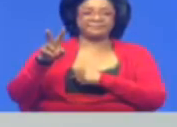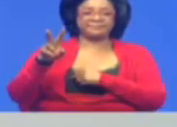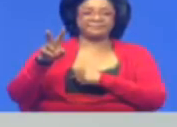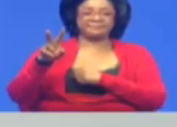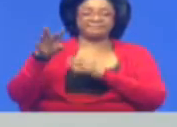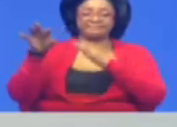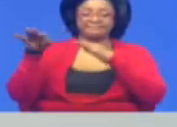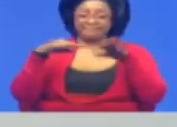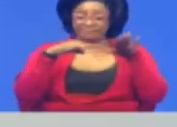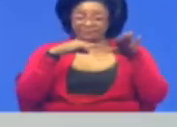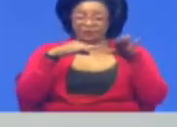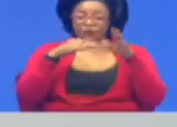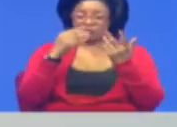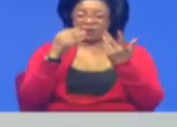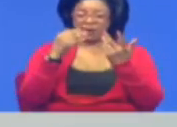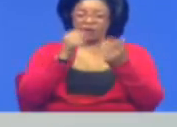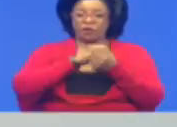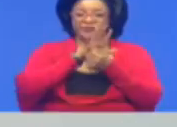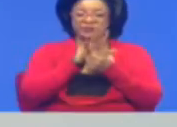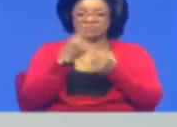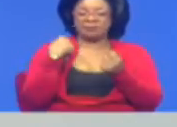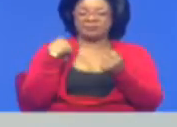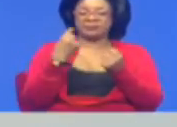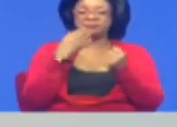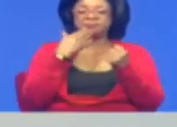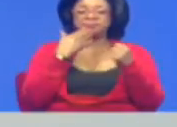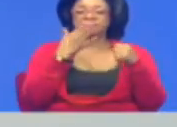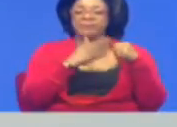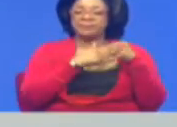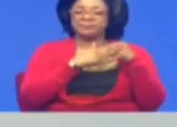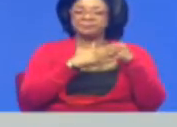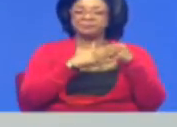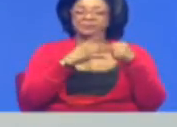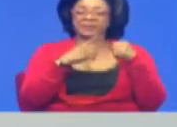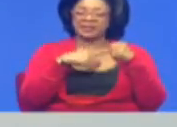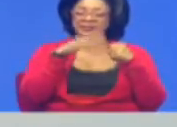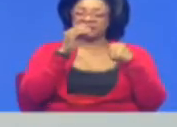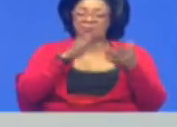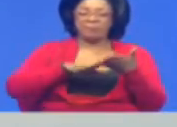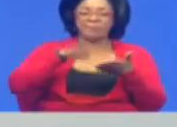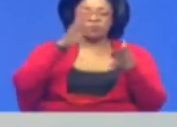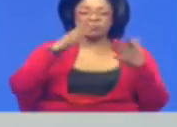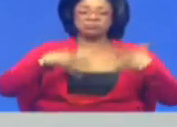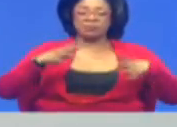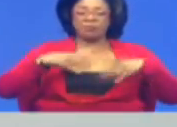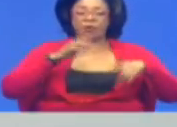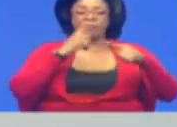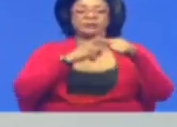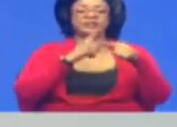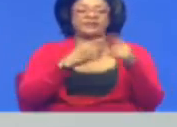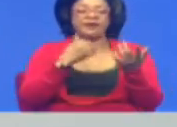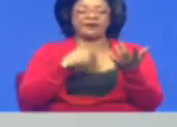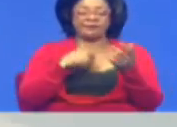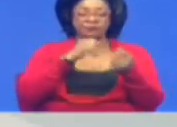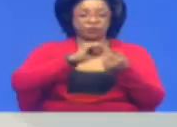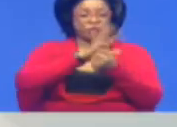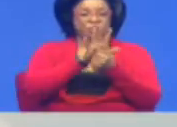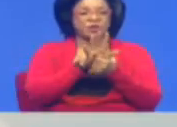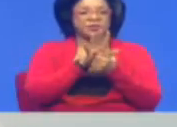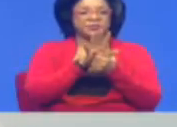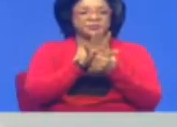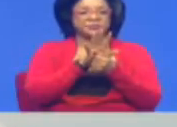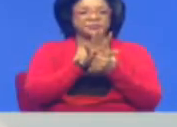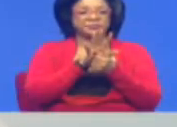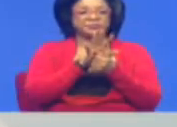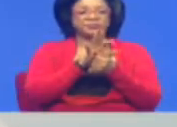COVID-19 numbers, and 968 more people have tested positive for the coronavirus from a sample